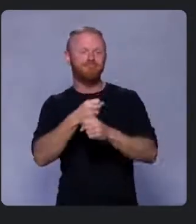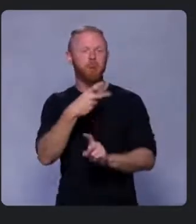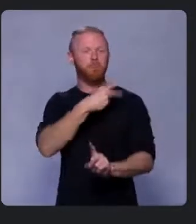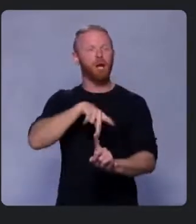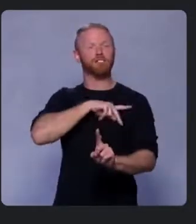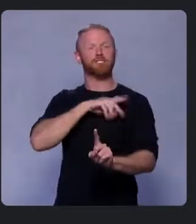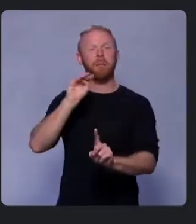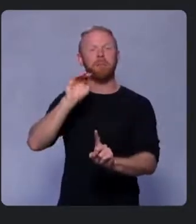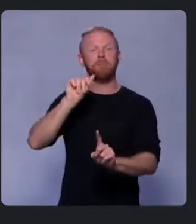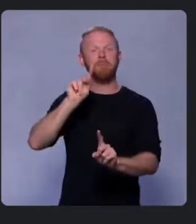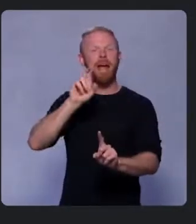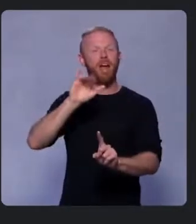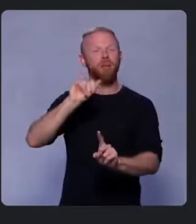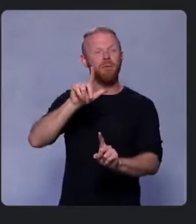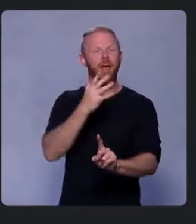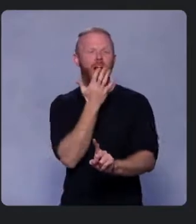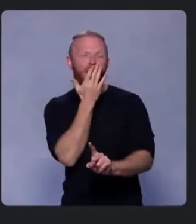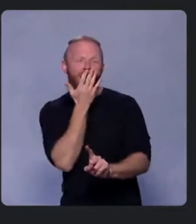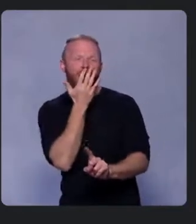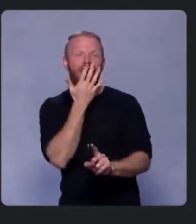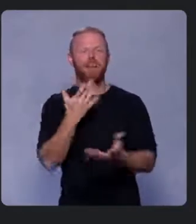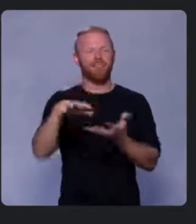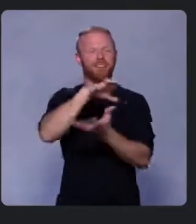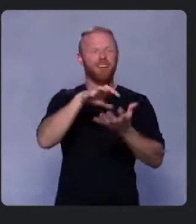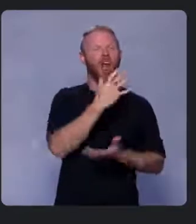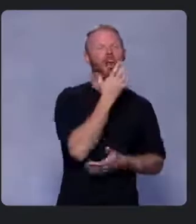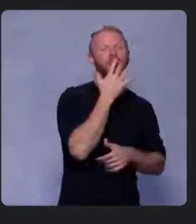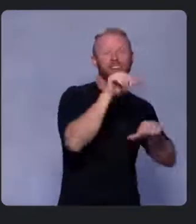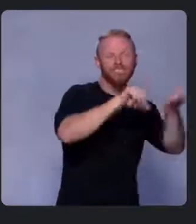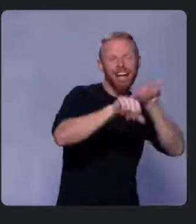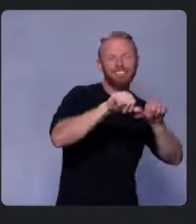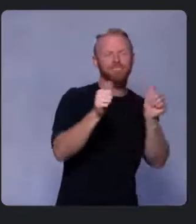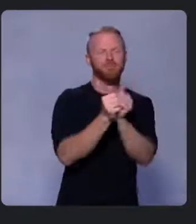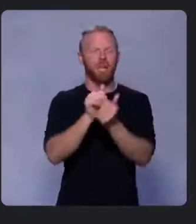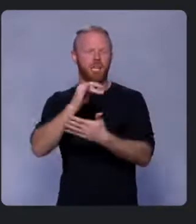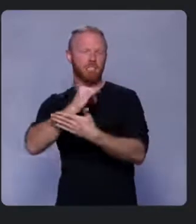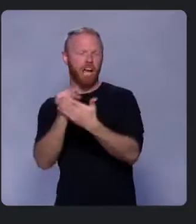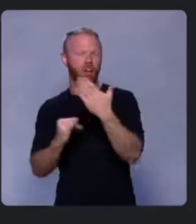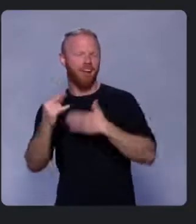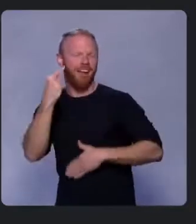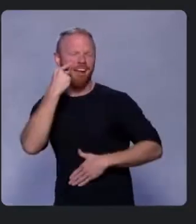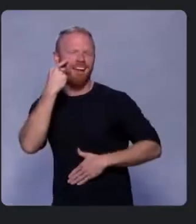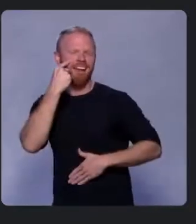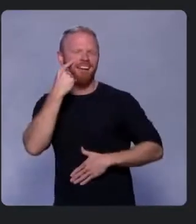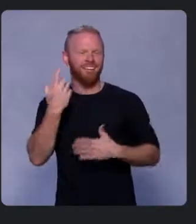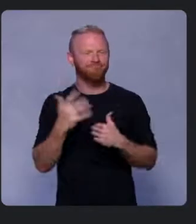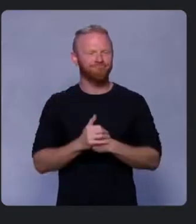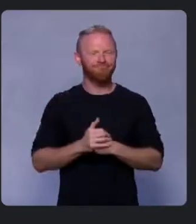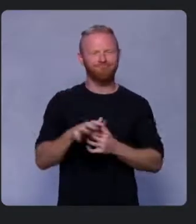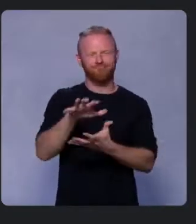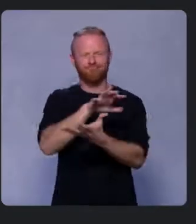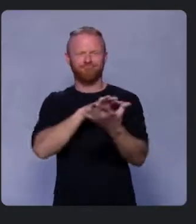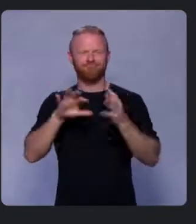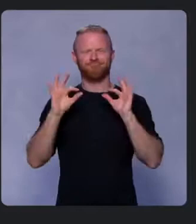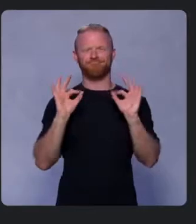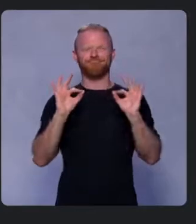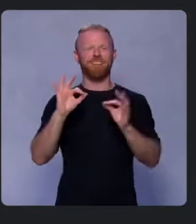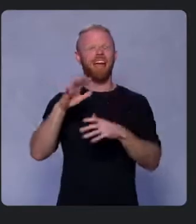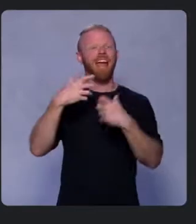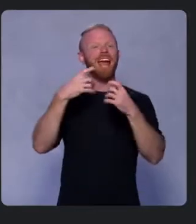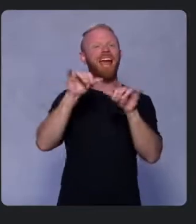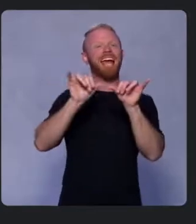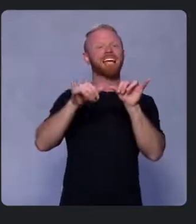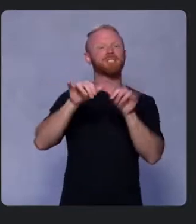material palettes that mix color science with a designer's eye, and engineering UI elements to respond in